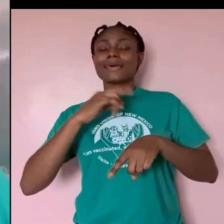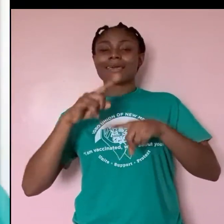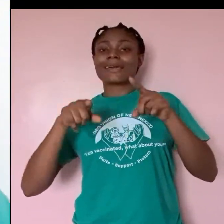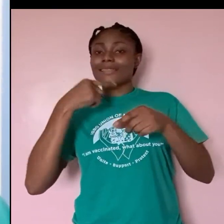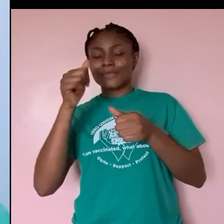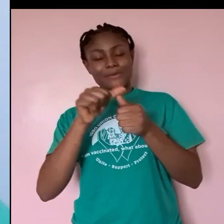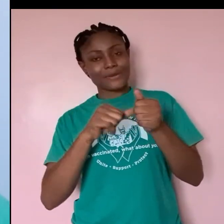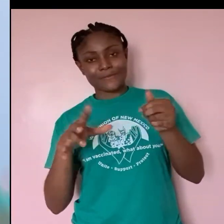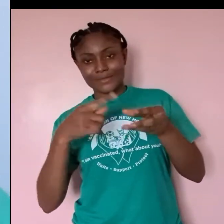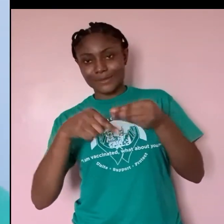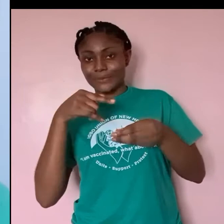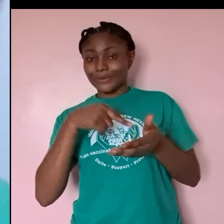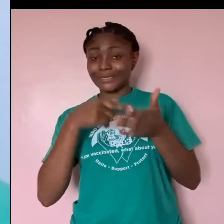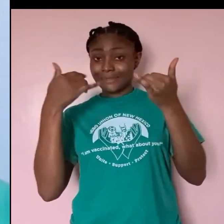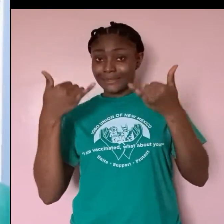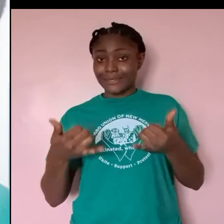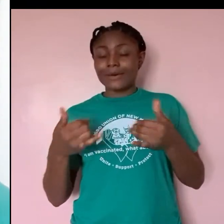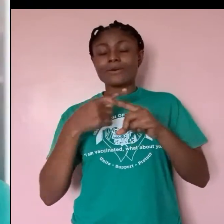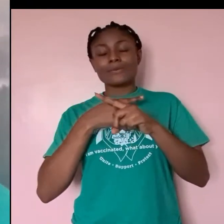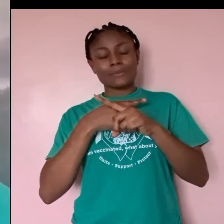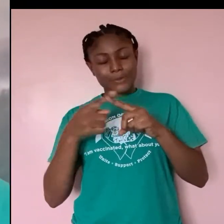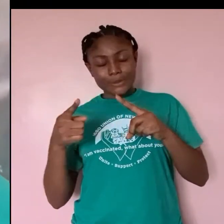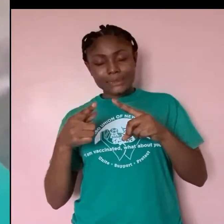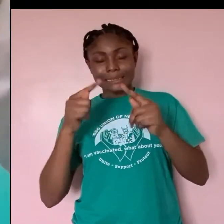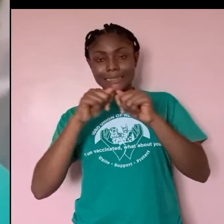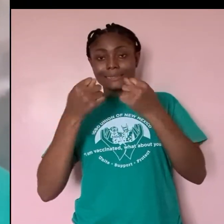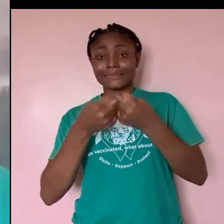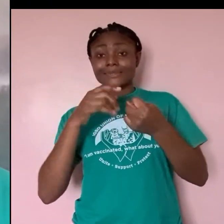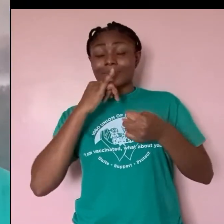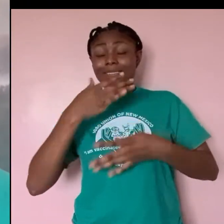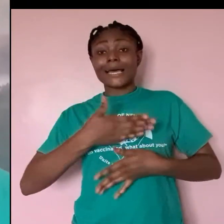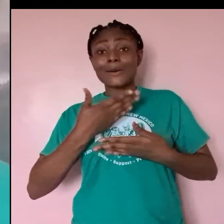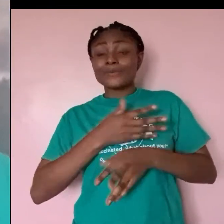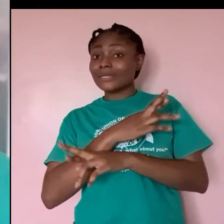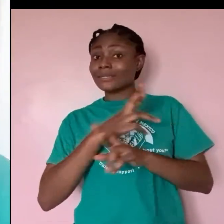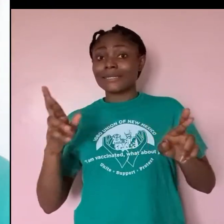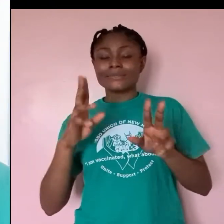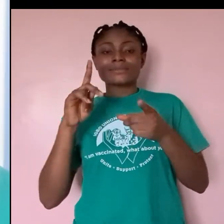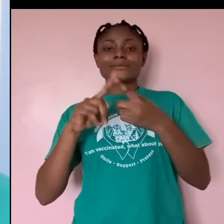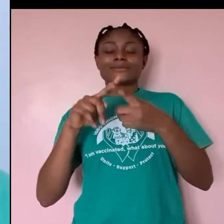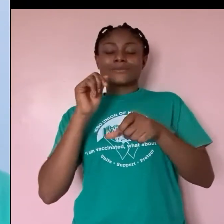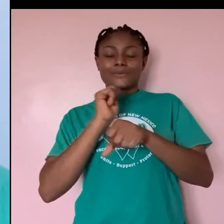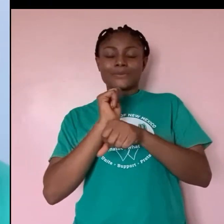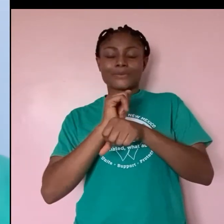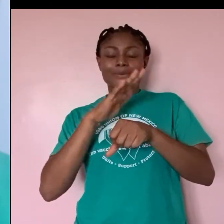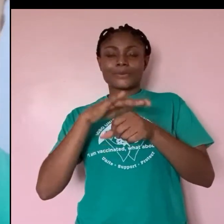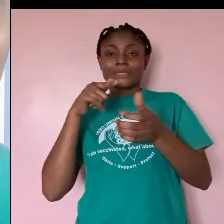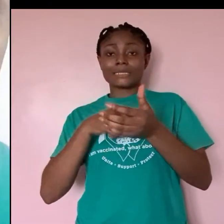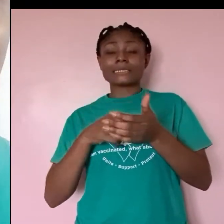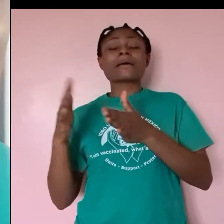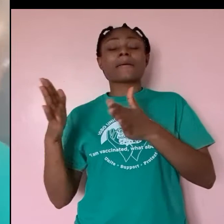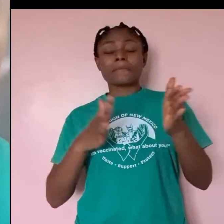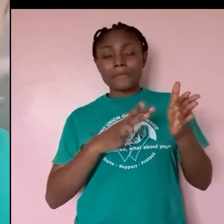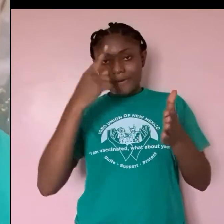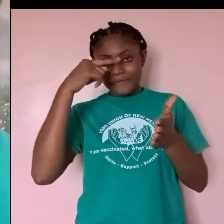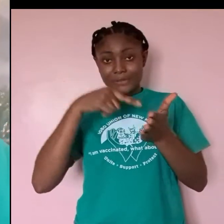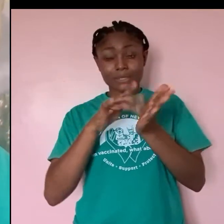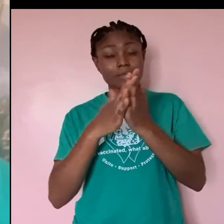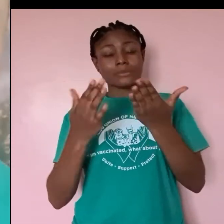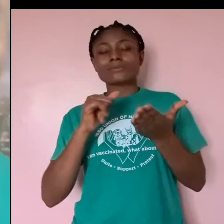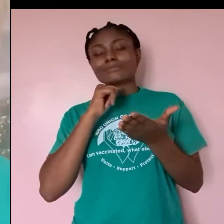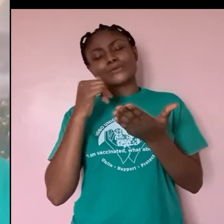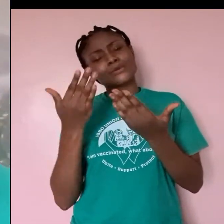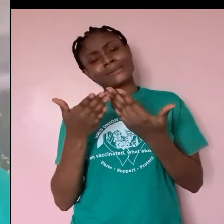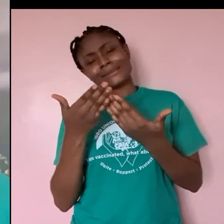you everything about it, but all I can tell you is that the team is very excited. The team has been preparing for this. It has not been easy